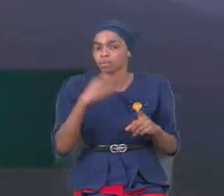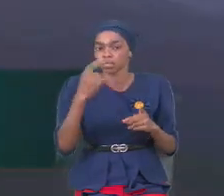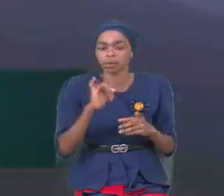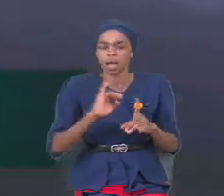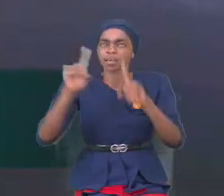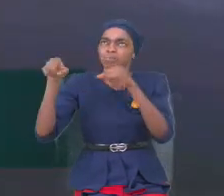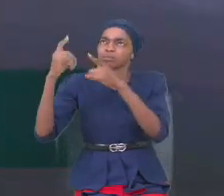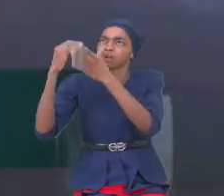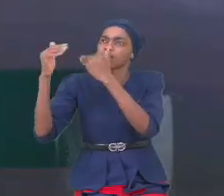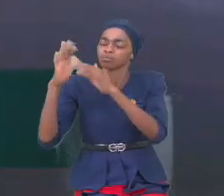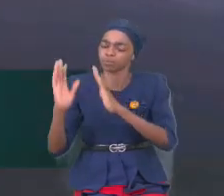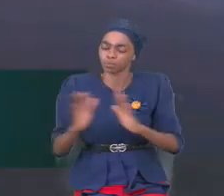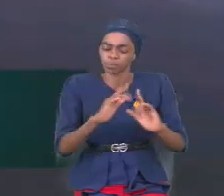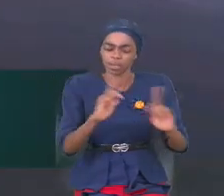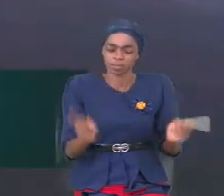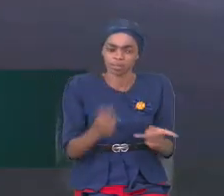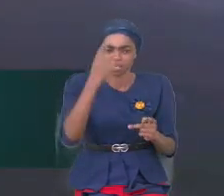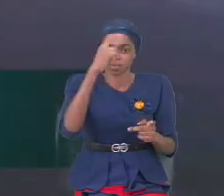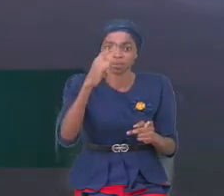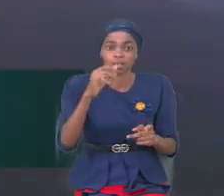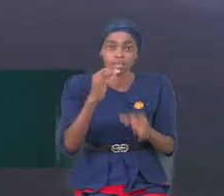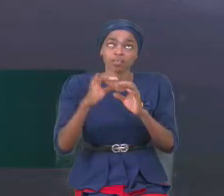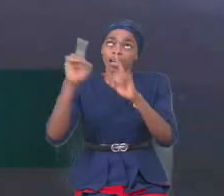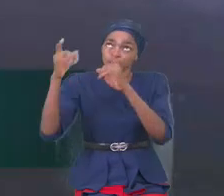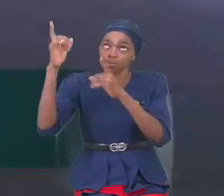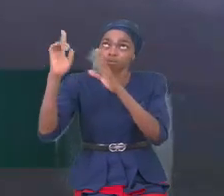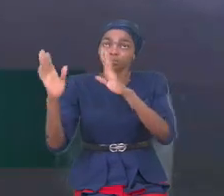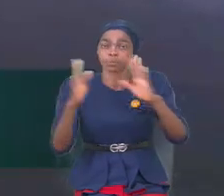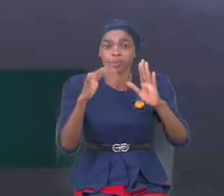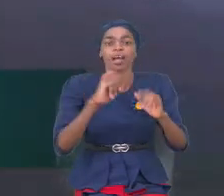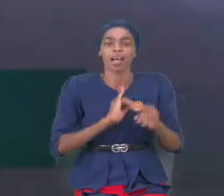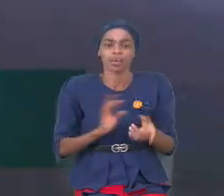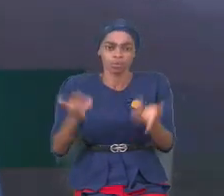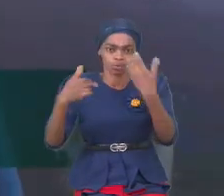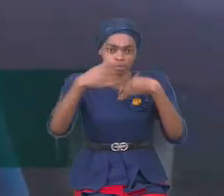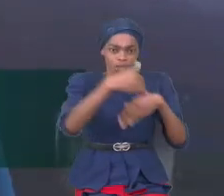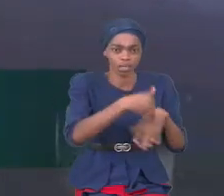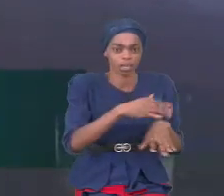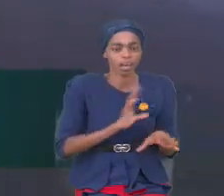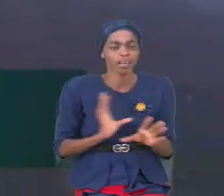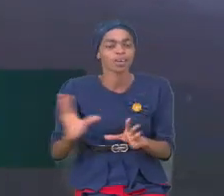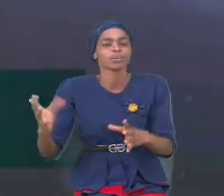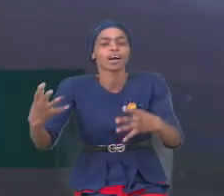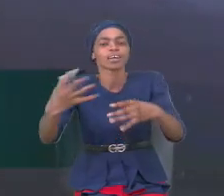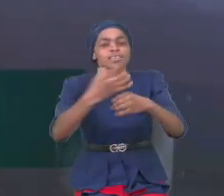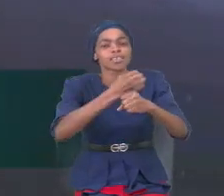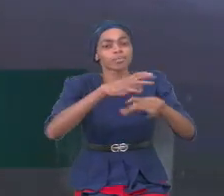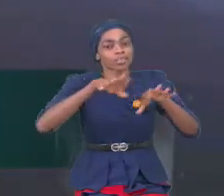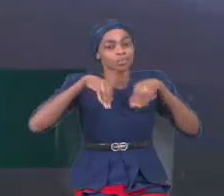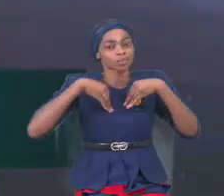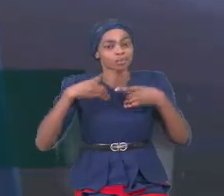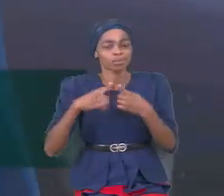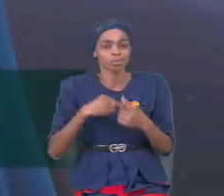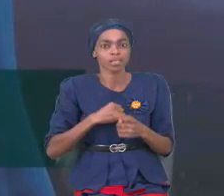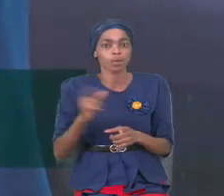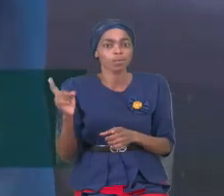place for you, I will come again, so that I receive you to myself, and where I am, there you will be also. I